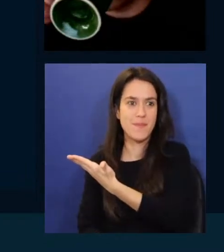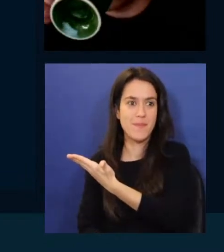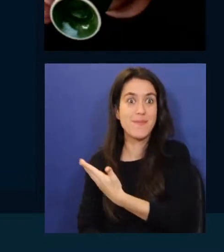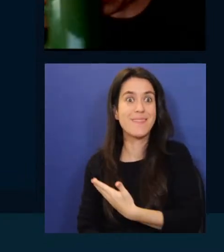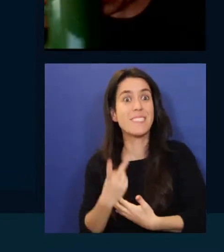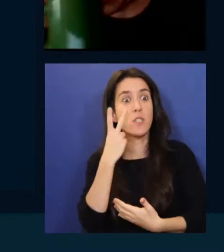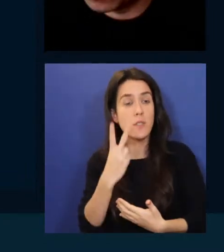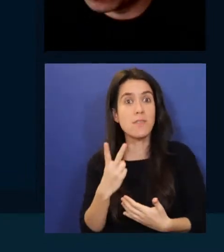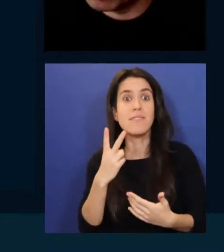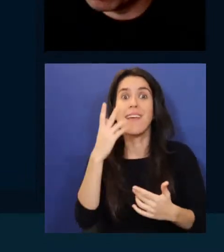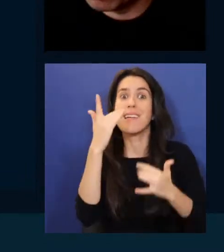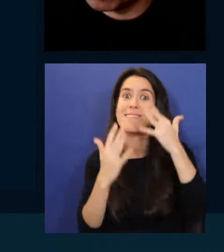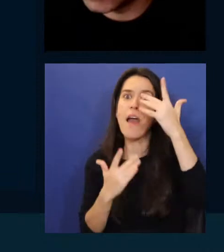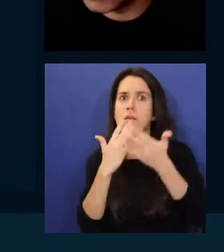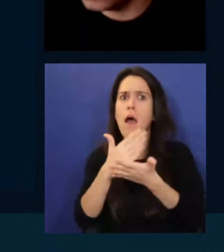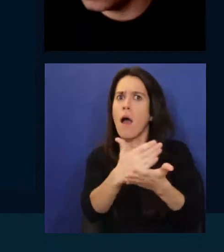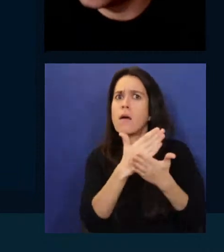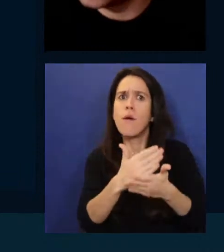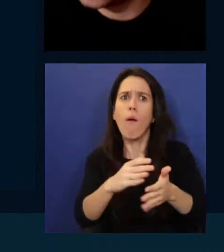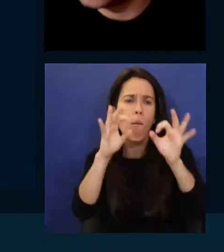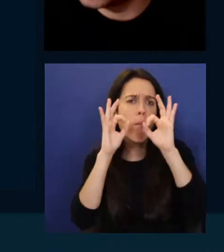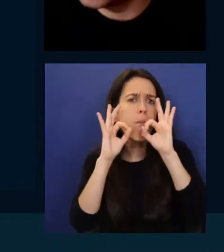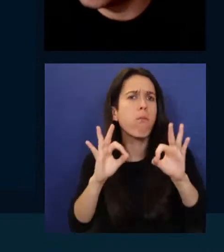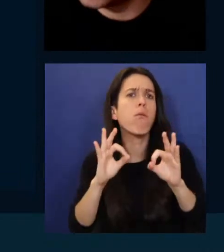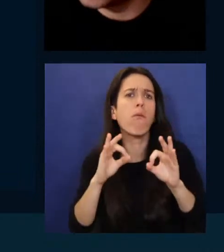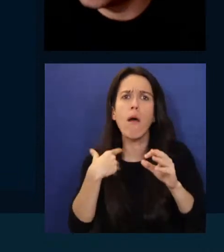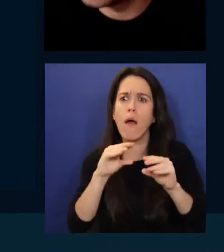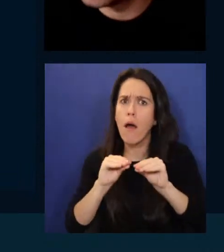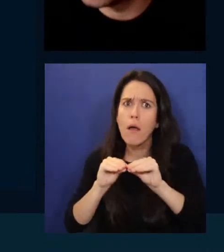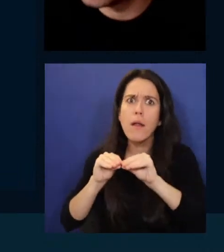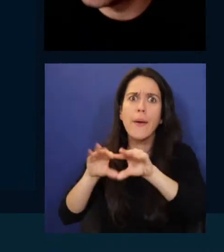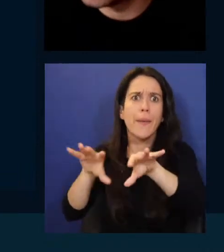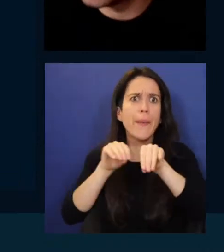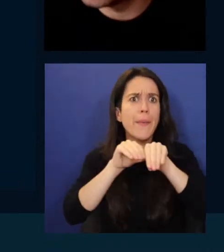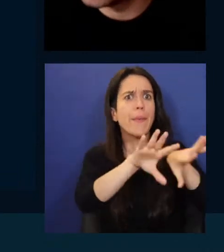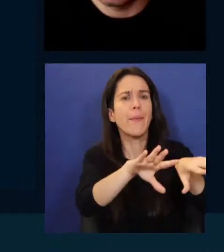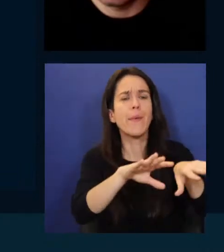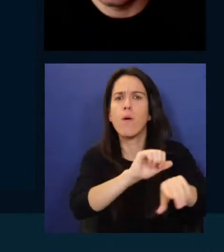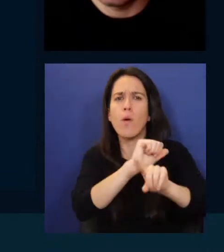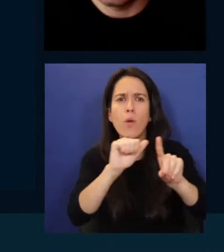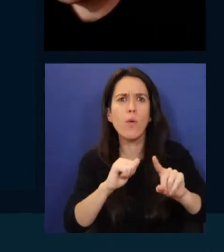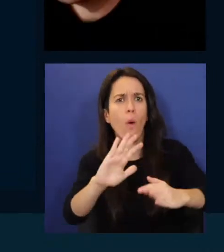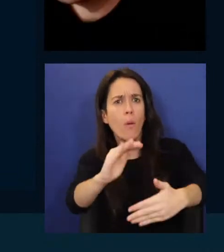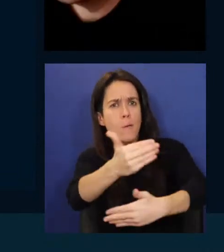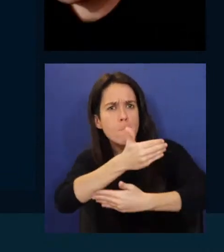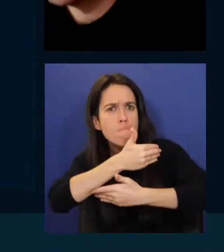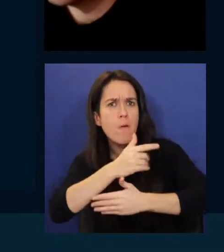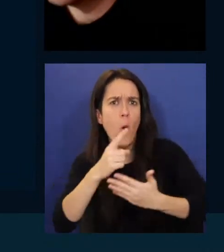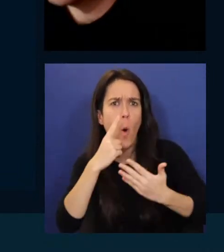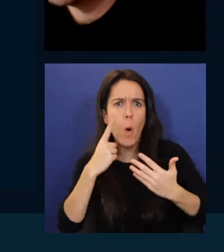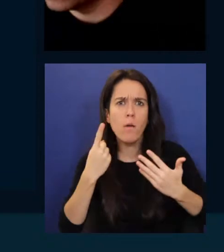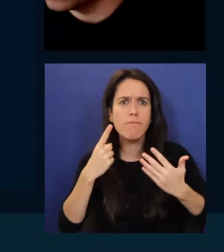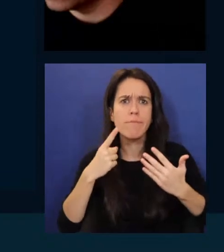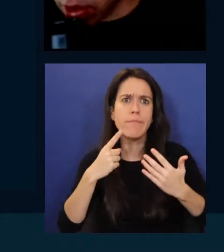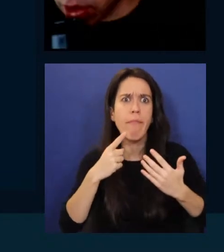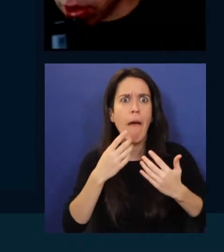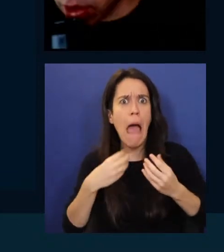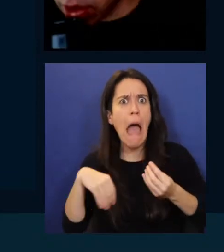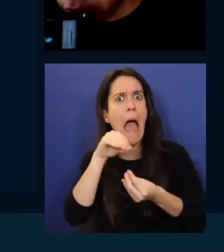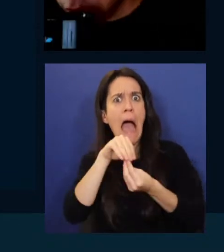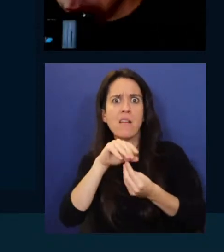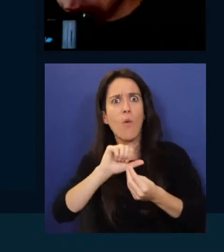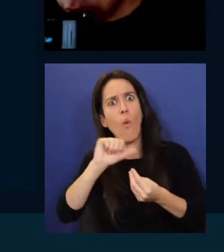securely share data at scale with their supply chain without the need to set up and maintain additional